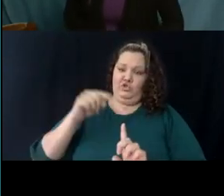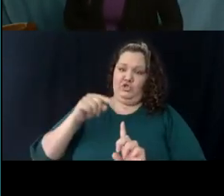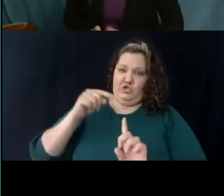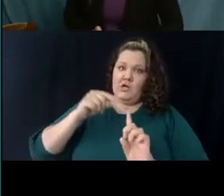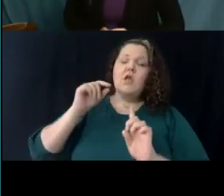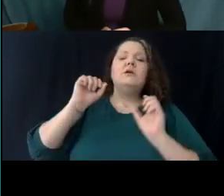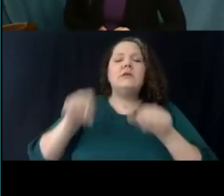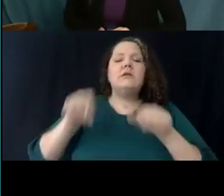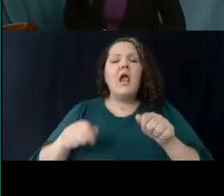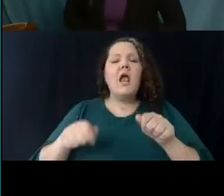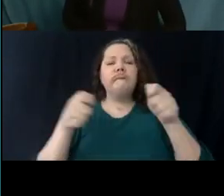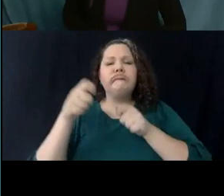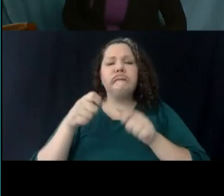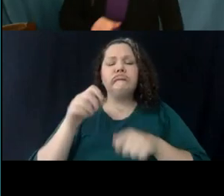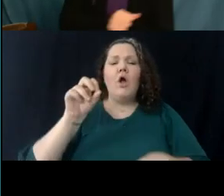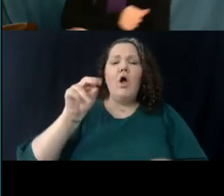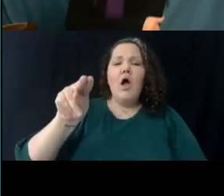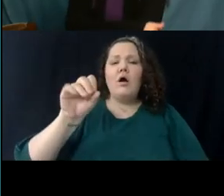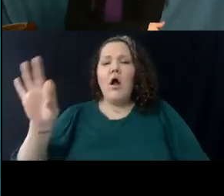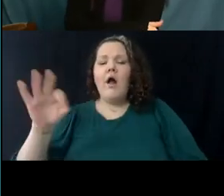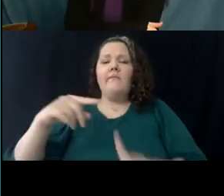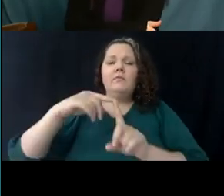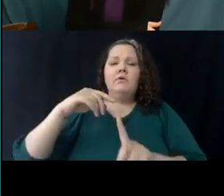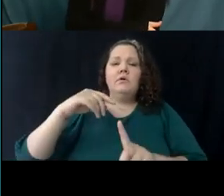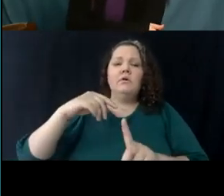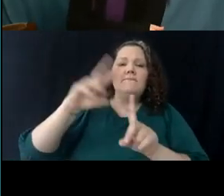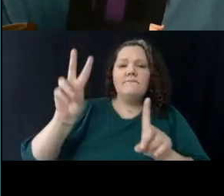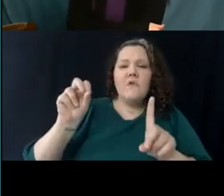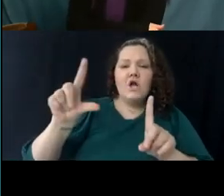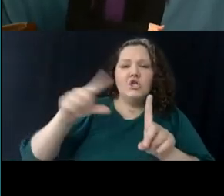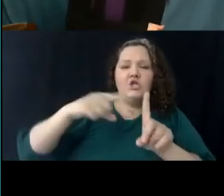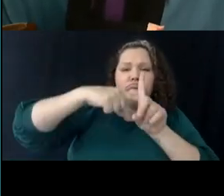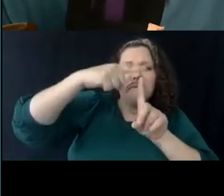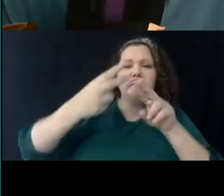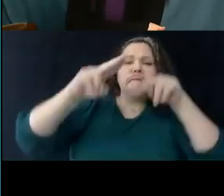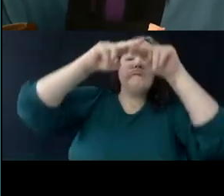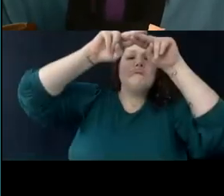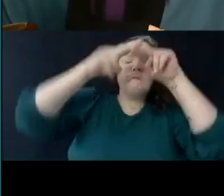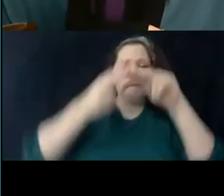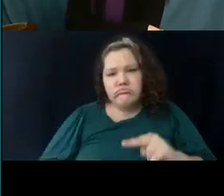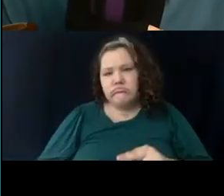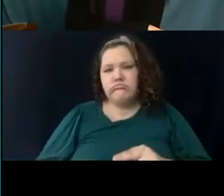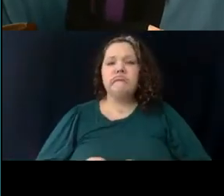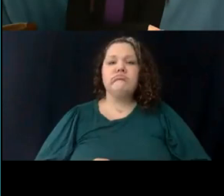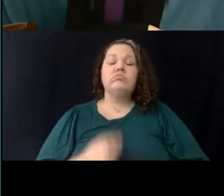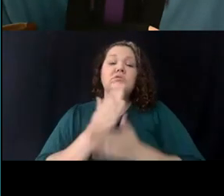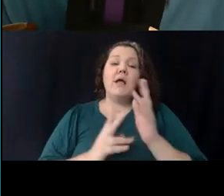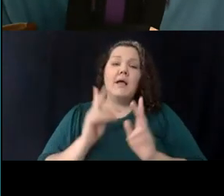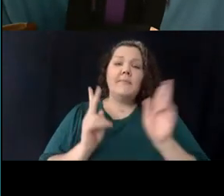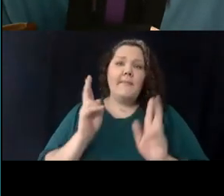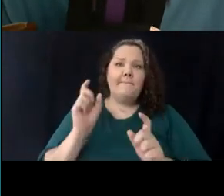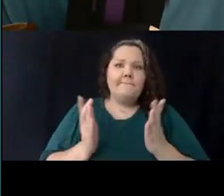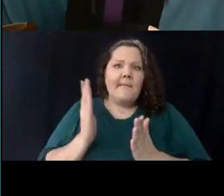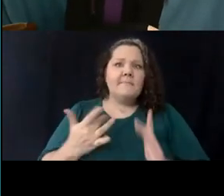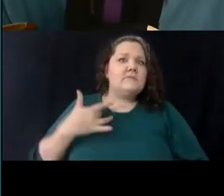deaf community access that information. ensuring there are controls, whether that's on and